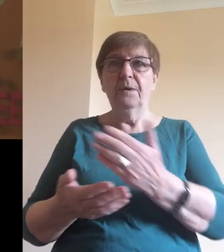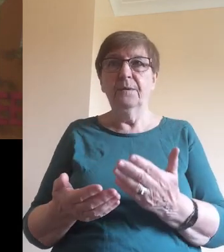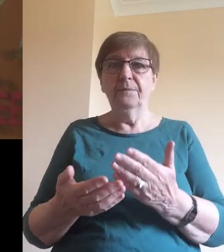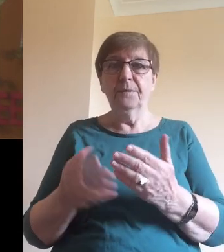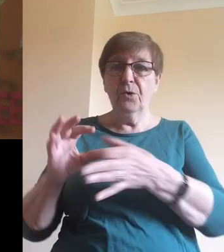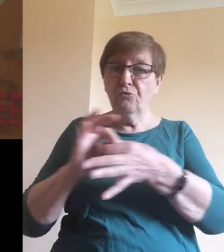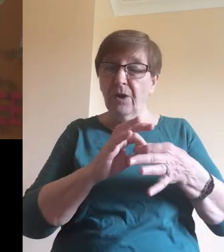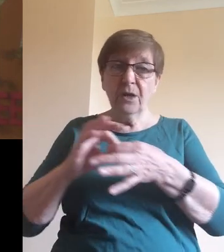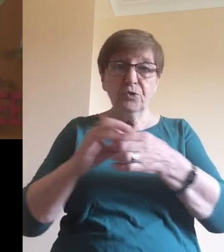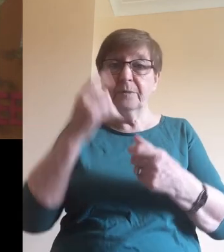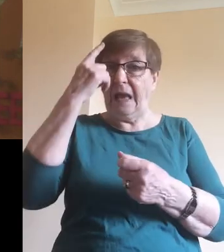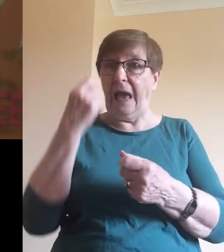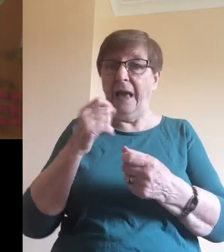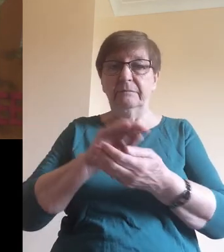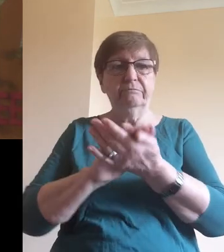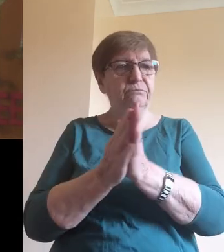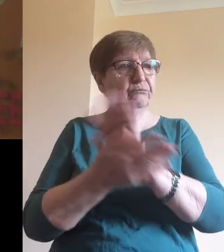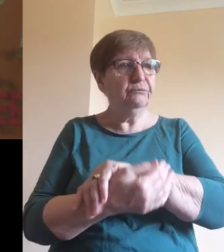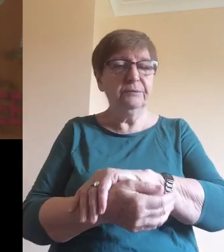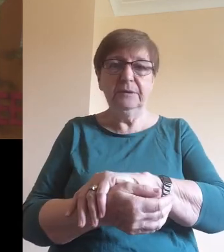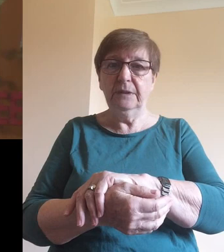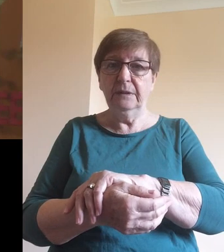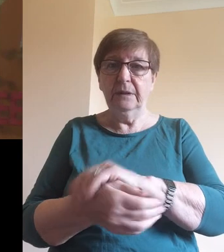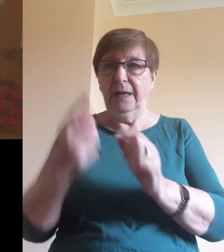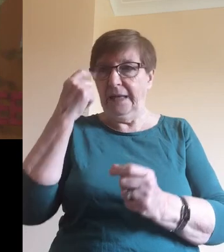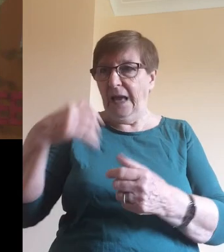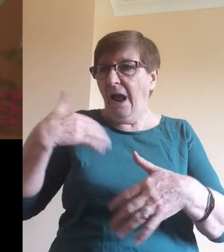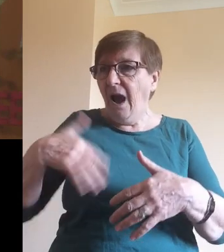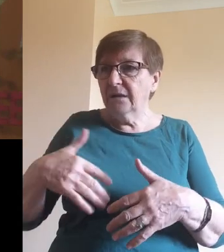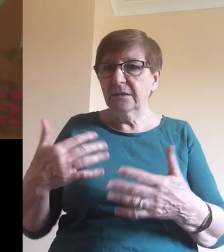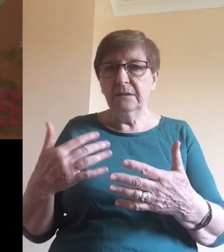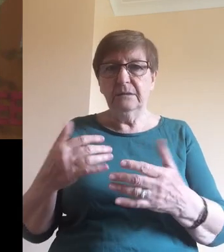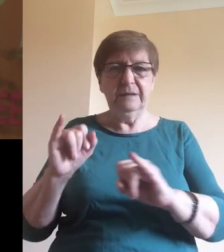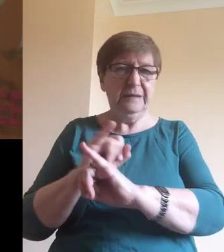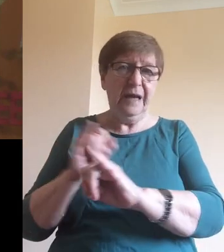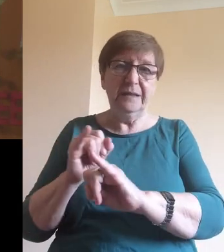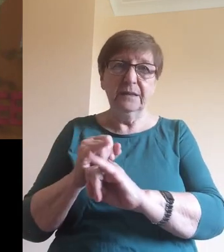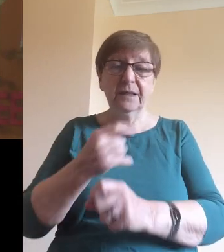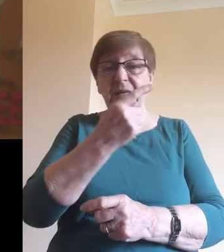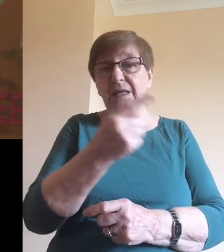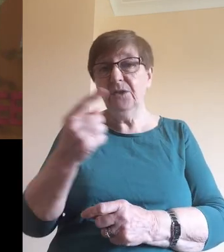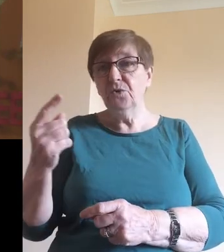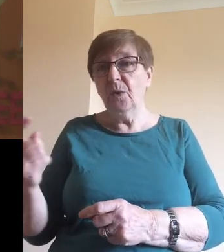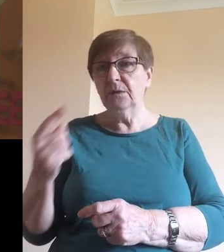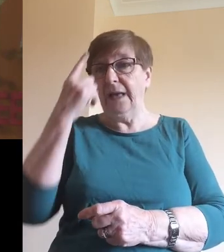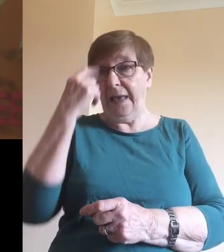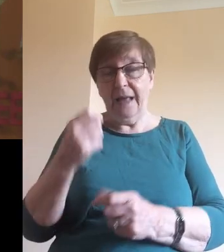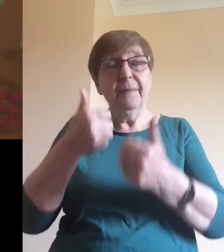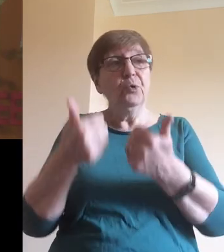Relationships can, and they do sour, cause grief and hurt and nastiness. And each of these things, which is good, but each of them also